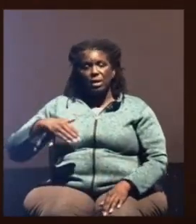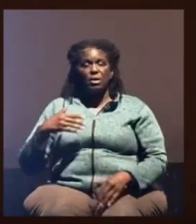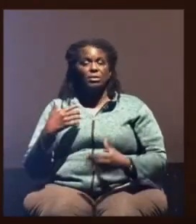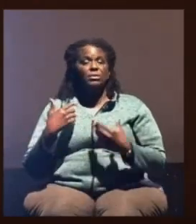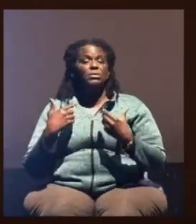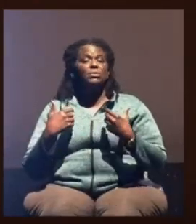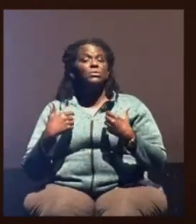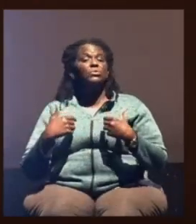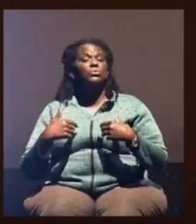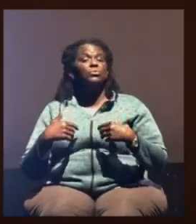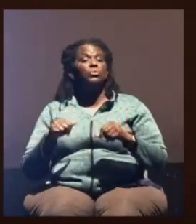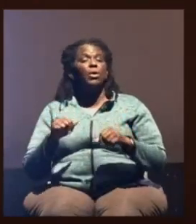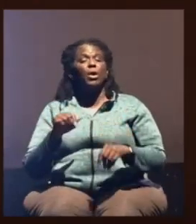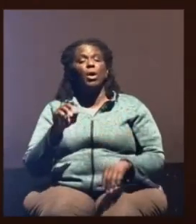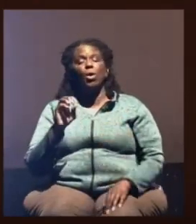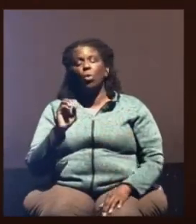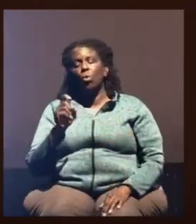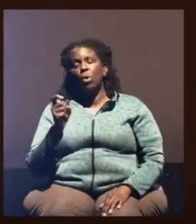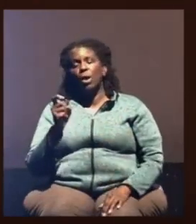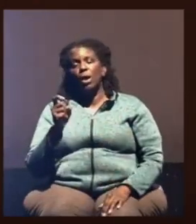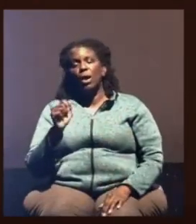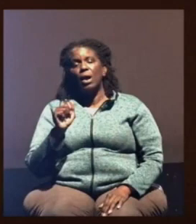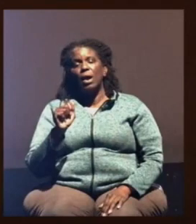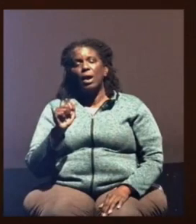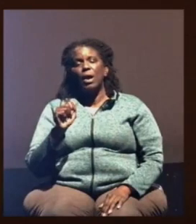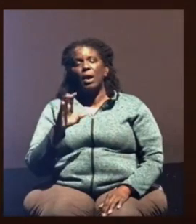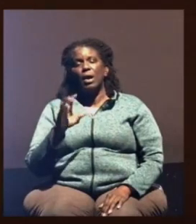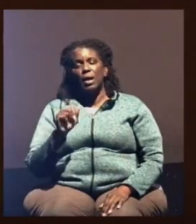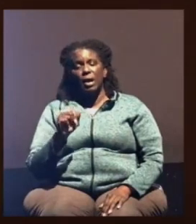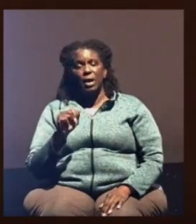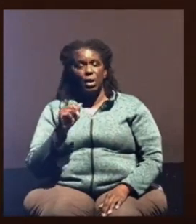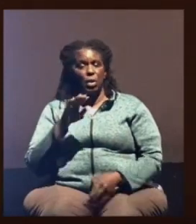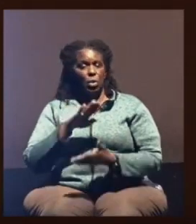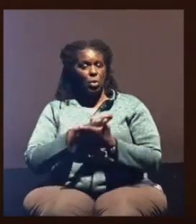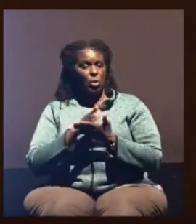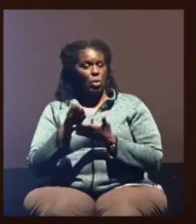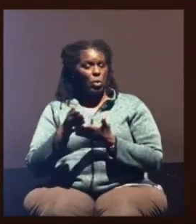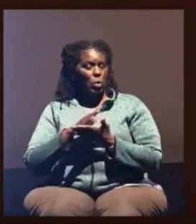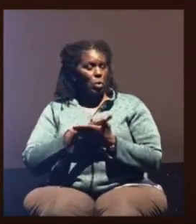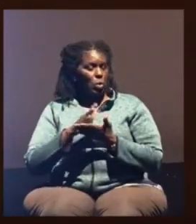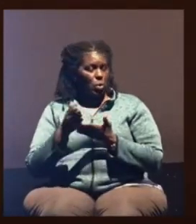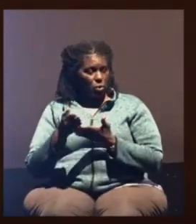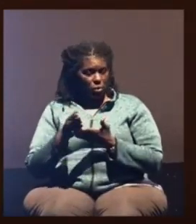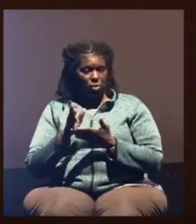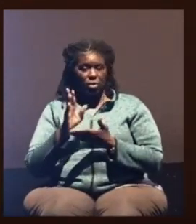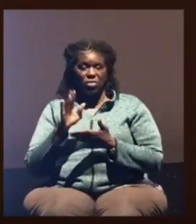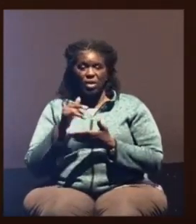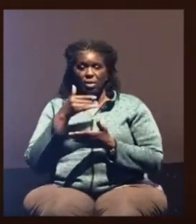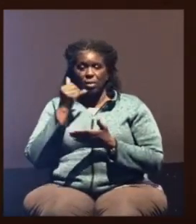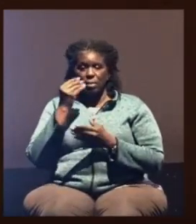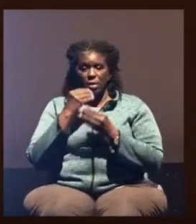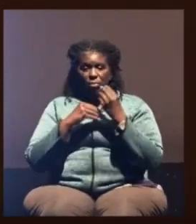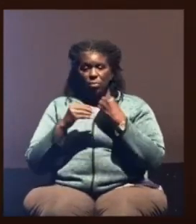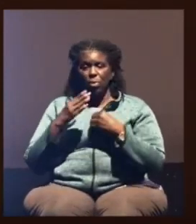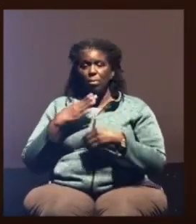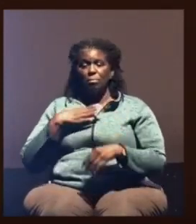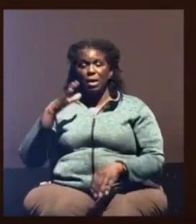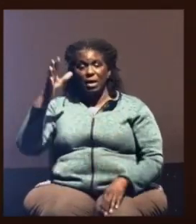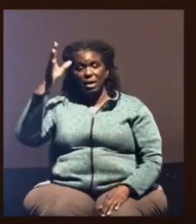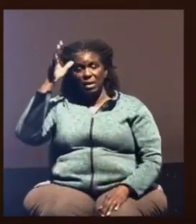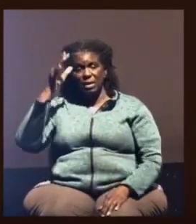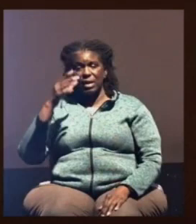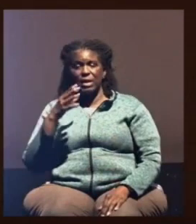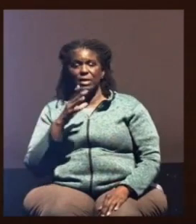cuisine, you haven't tried good food. My parents today speak both Spanish and English, and my dad also speaks